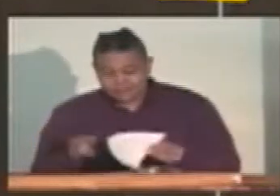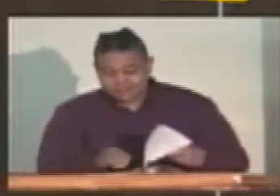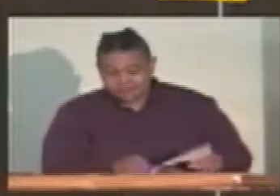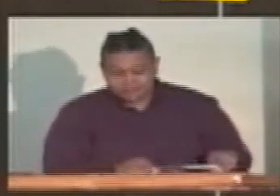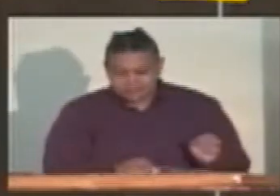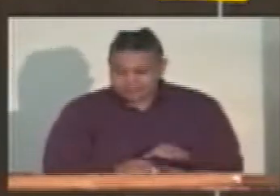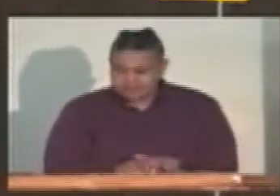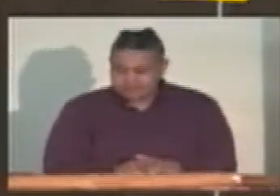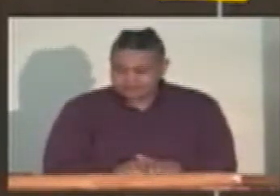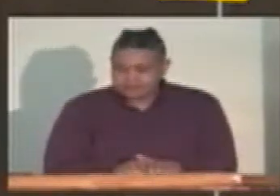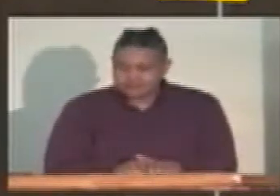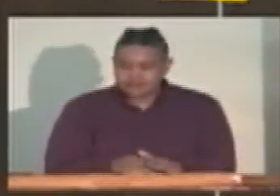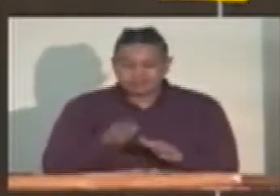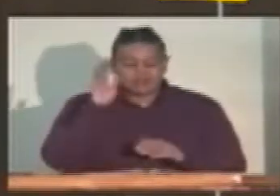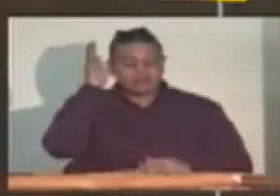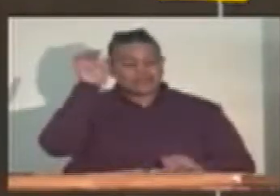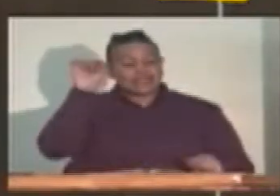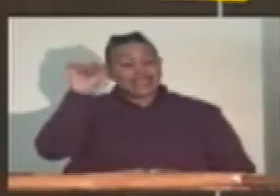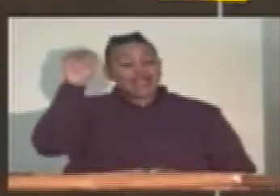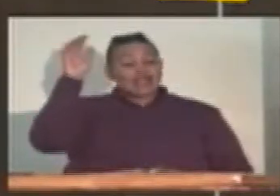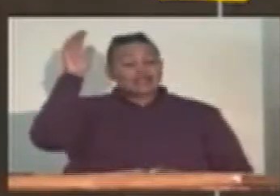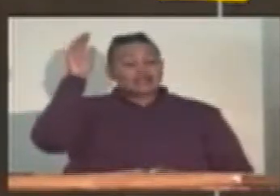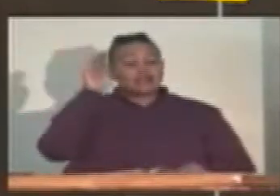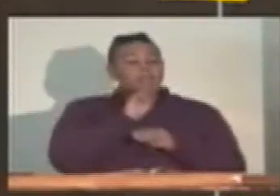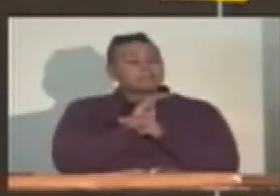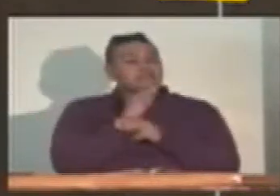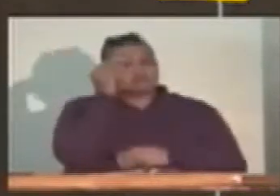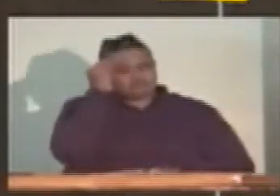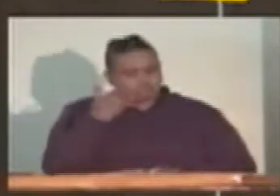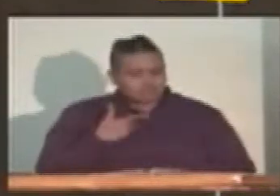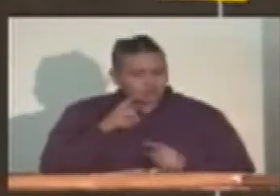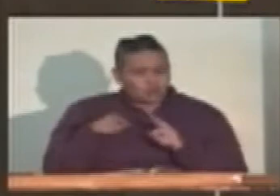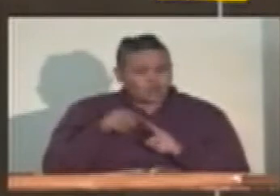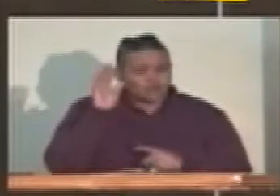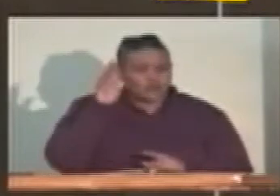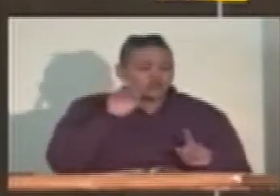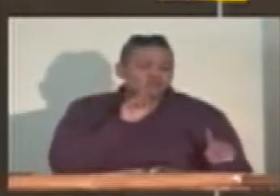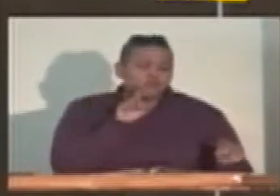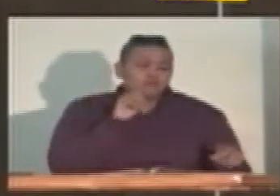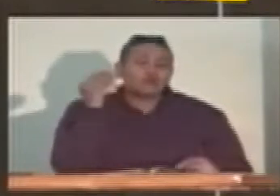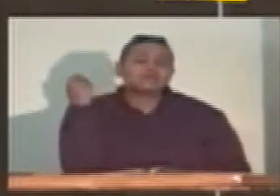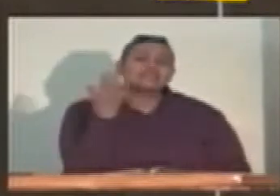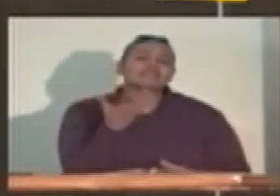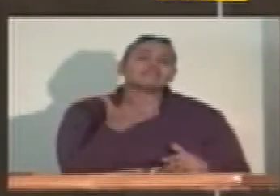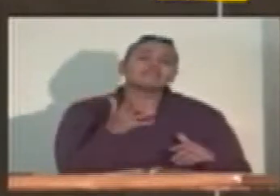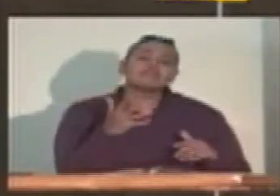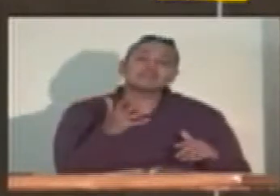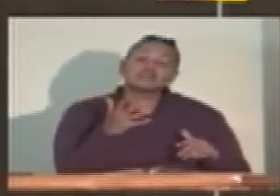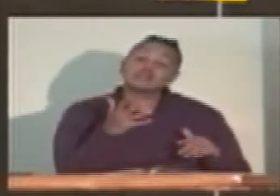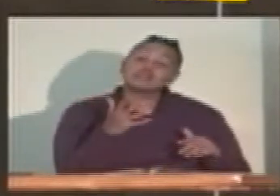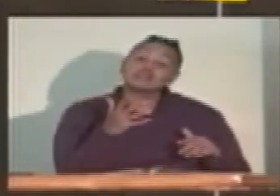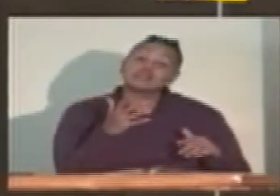Speaker, can the minister tell us when will the